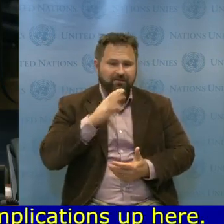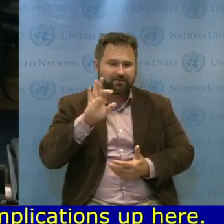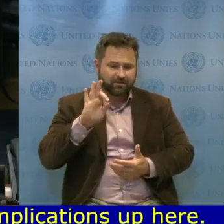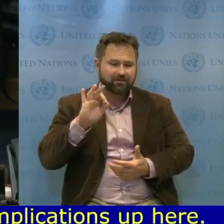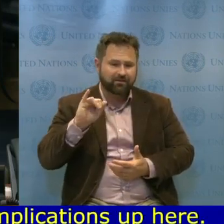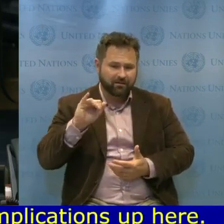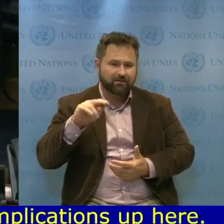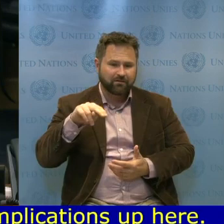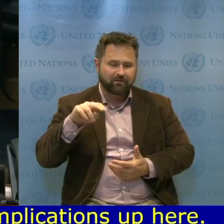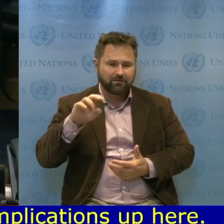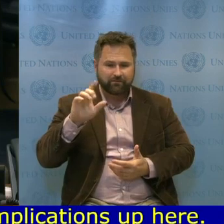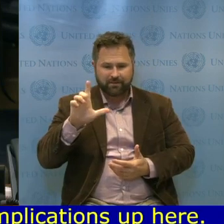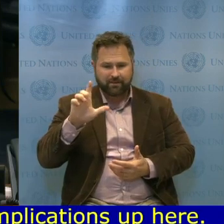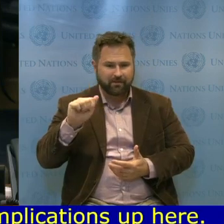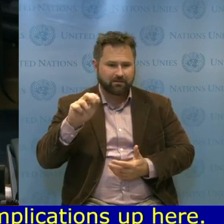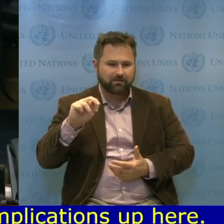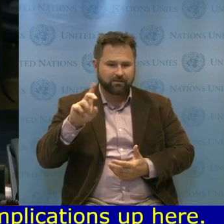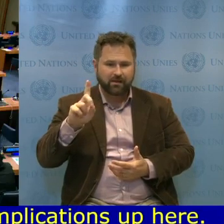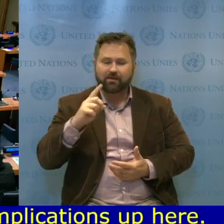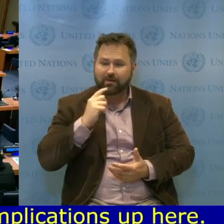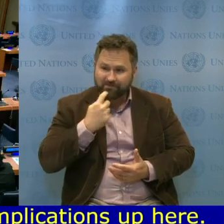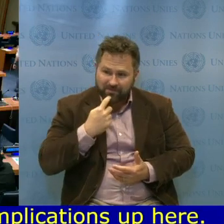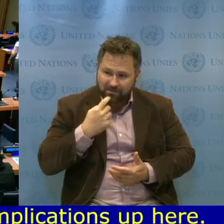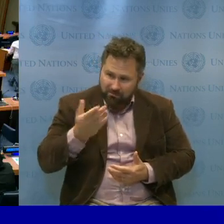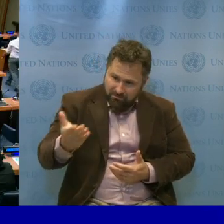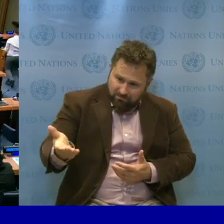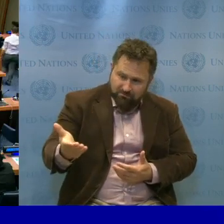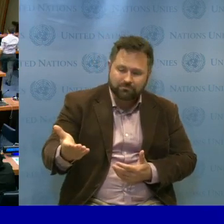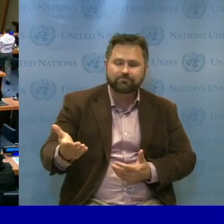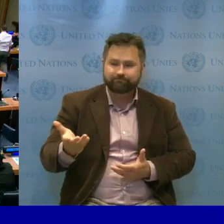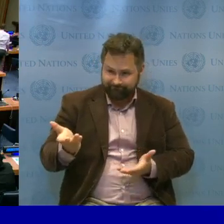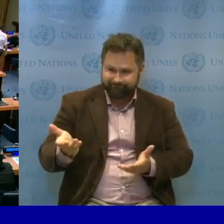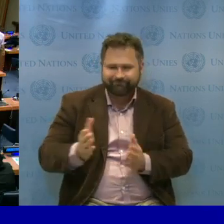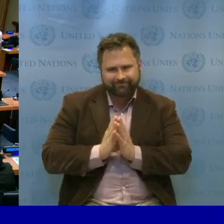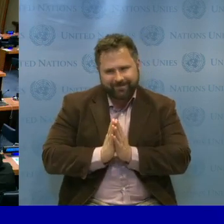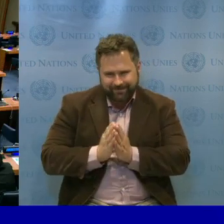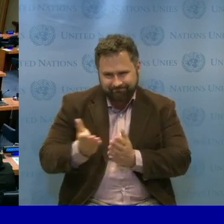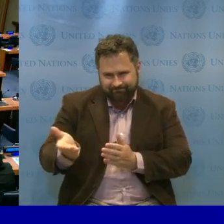my list. I kindly invite you to take the floor.